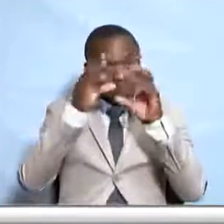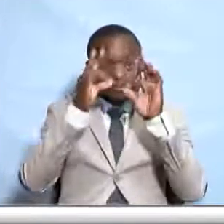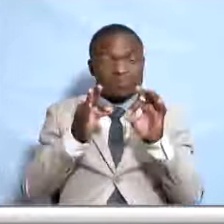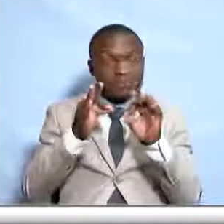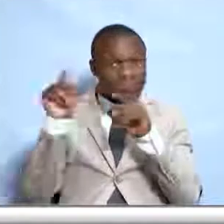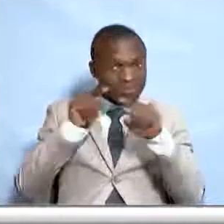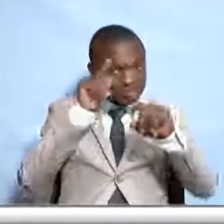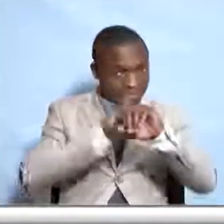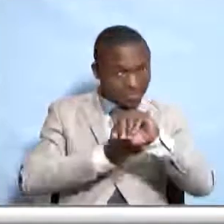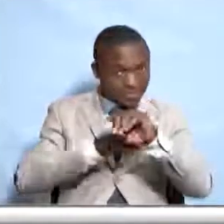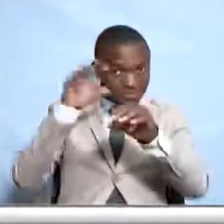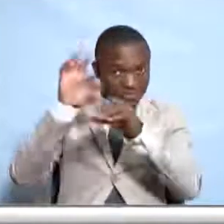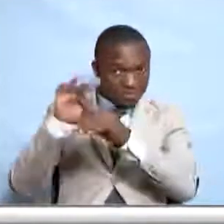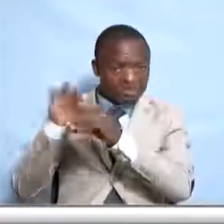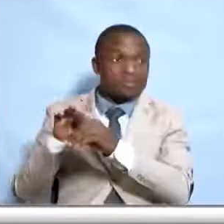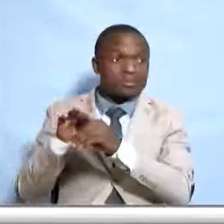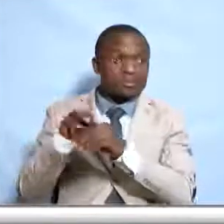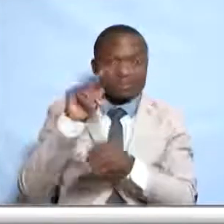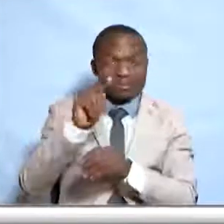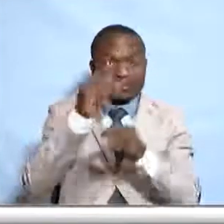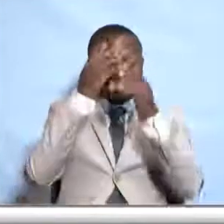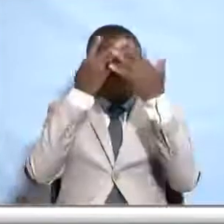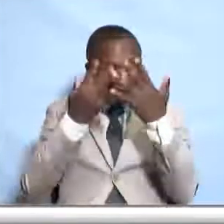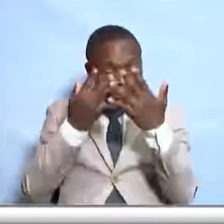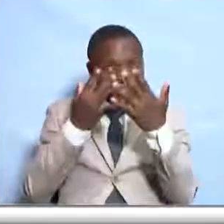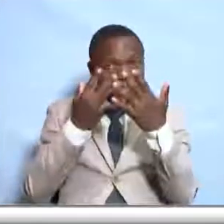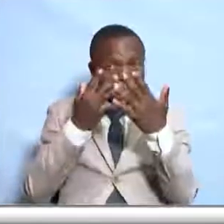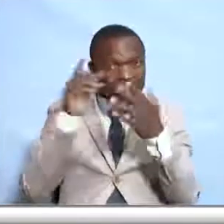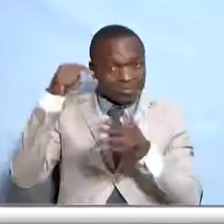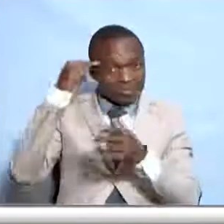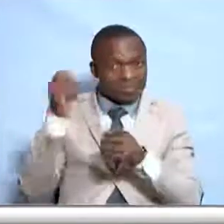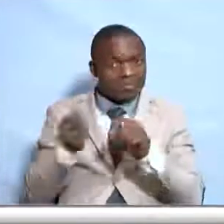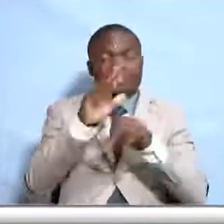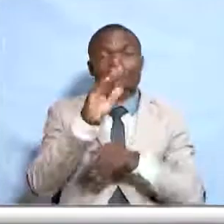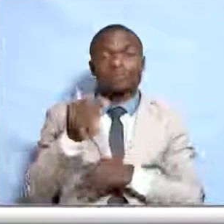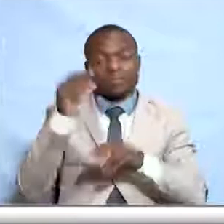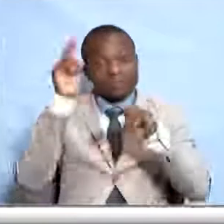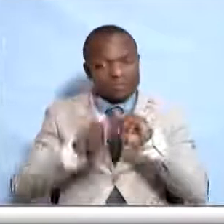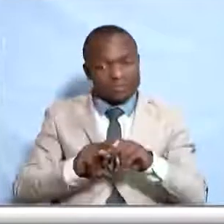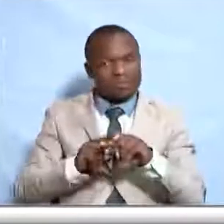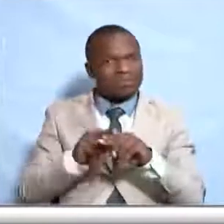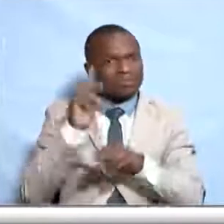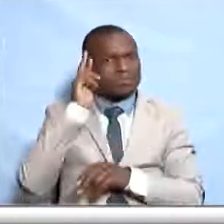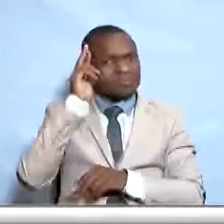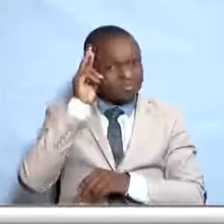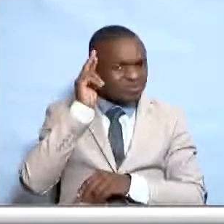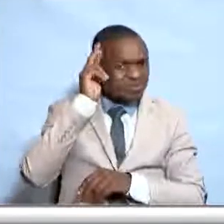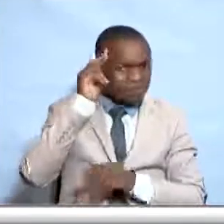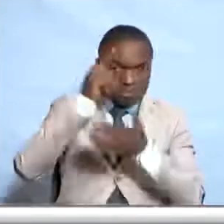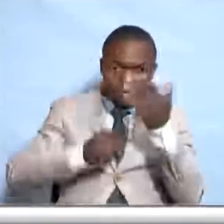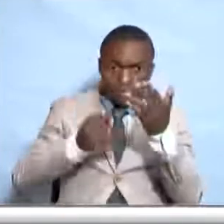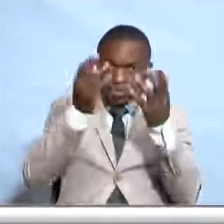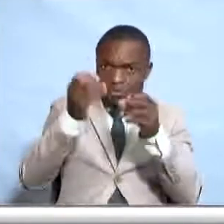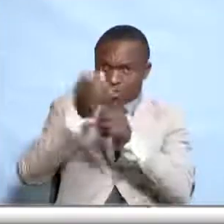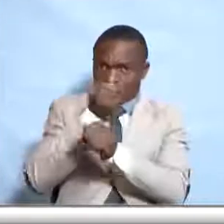time comes to vote, I expect that government will go back, they'll sit and reflect, what do we want to achieve?